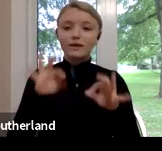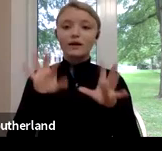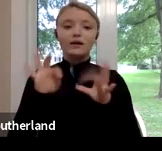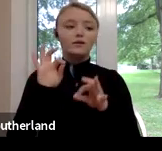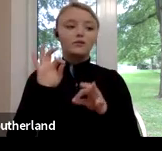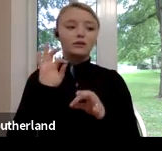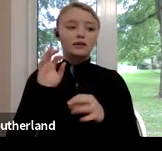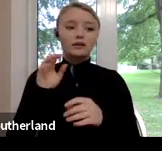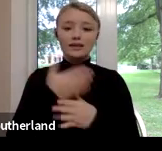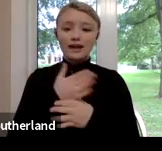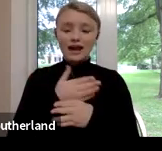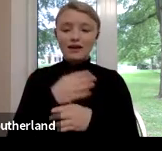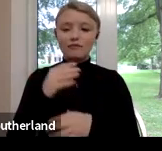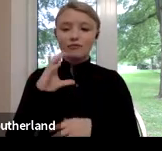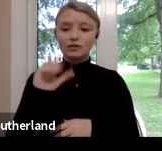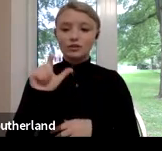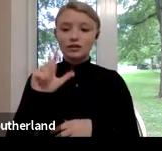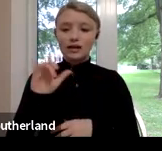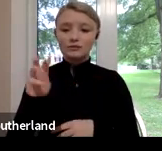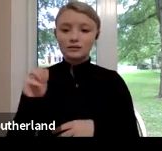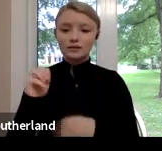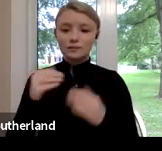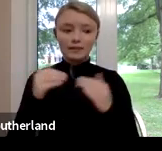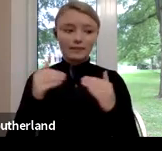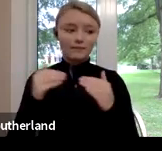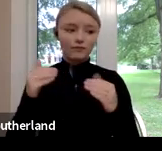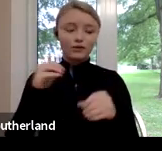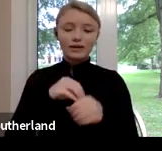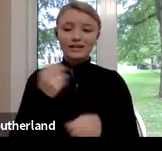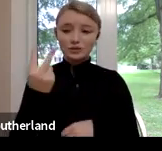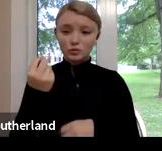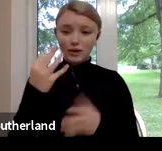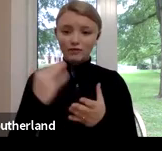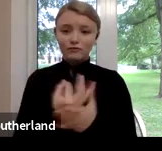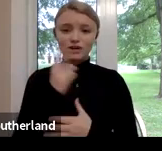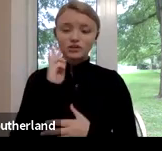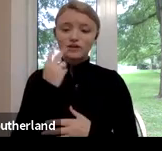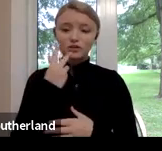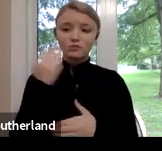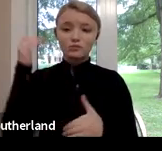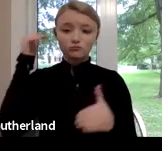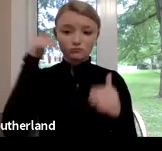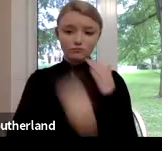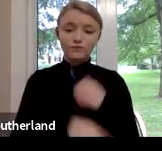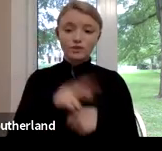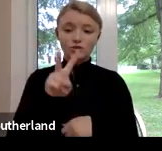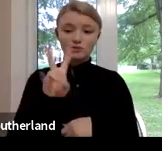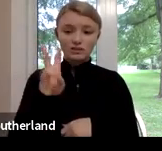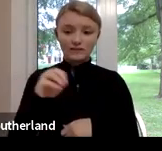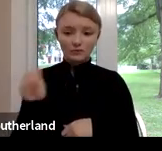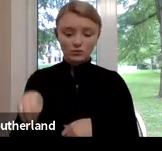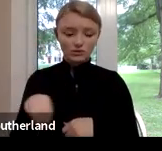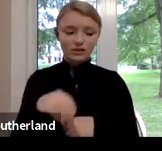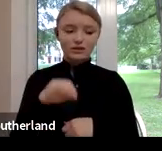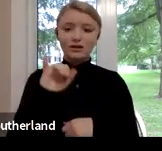in 12 fresh vegetables dropped 27%. Iron